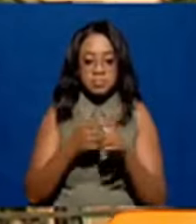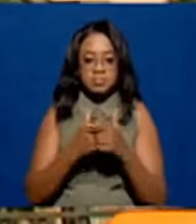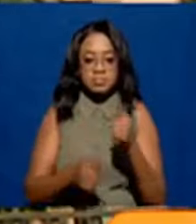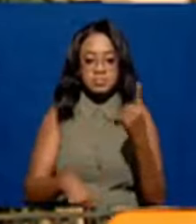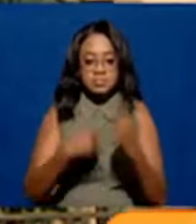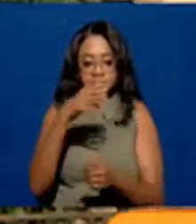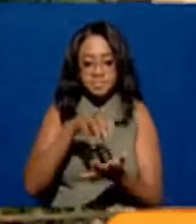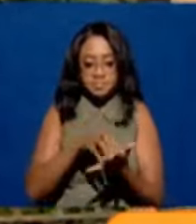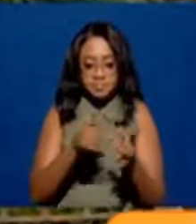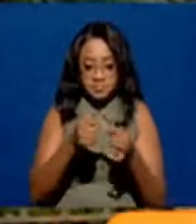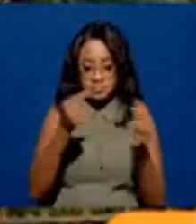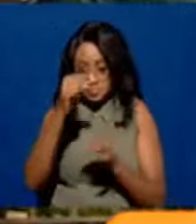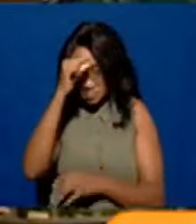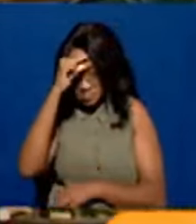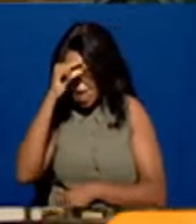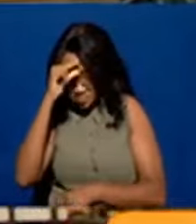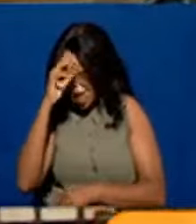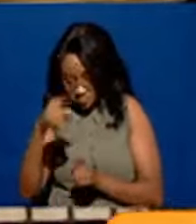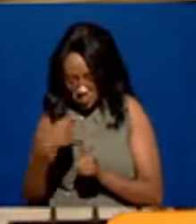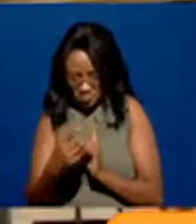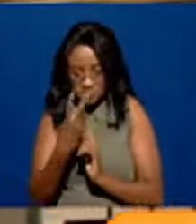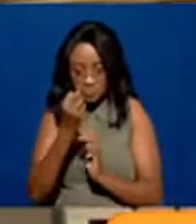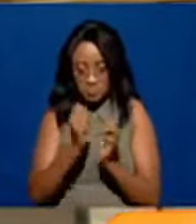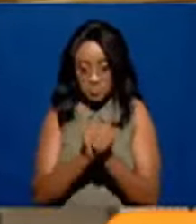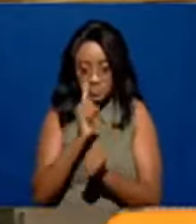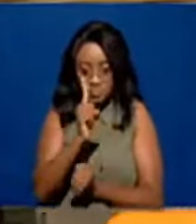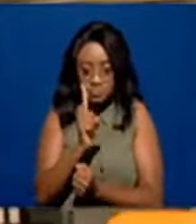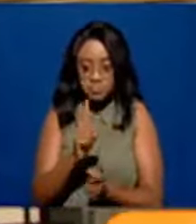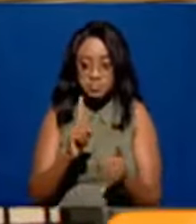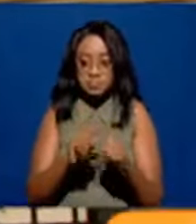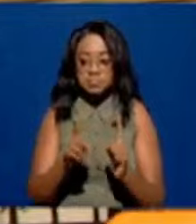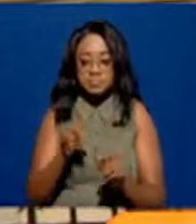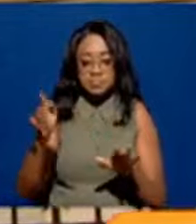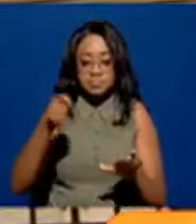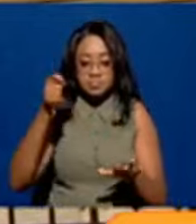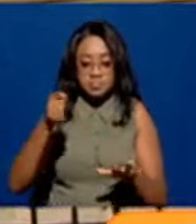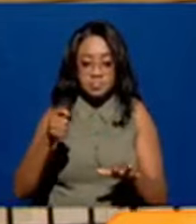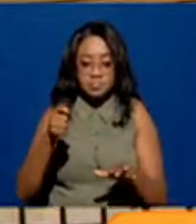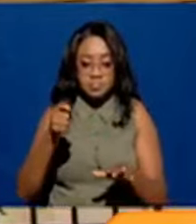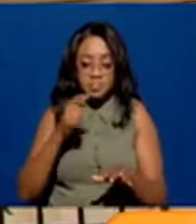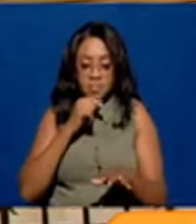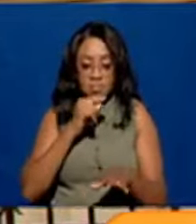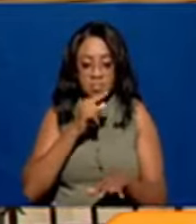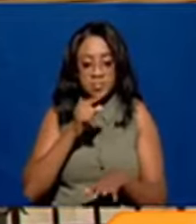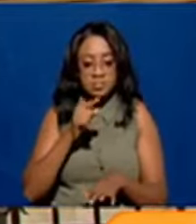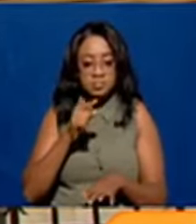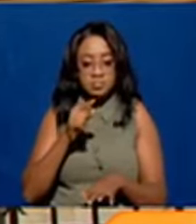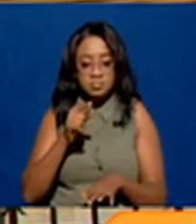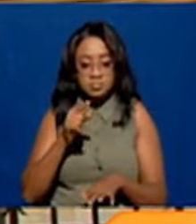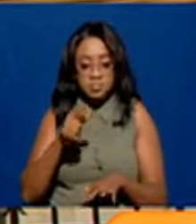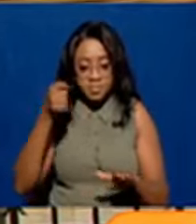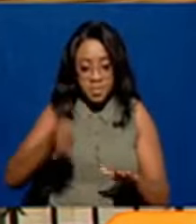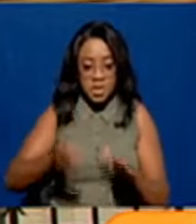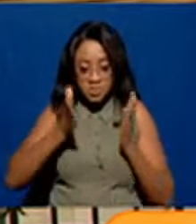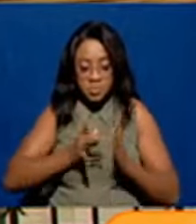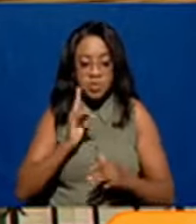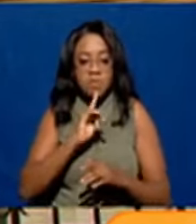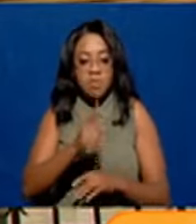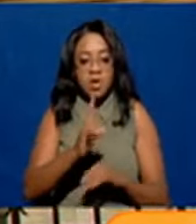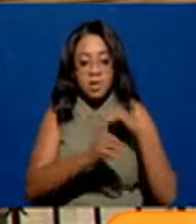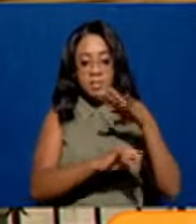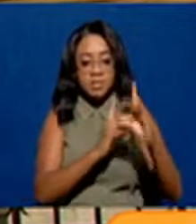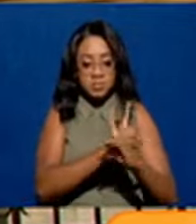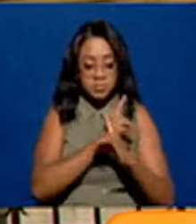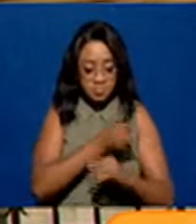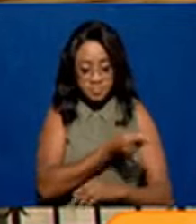in 2011. Retired Justice Kalpana Rawal ordered the Ministry of Defense to pay him